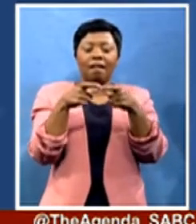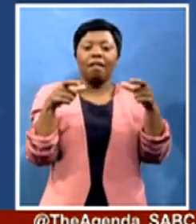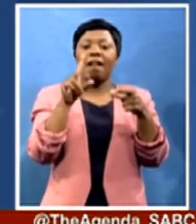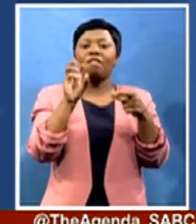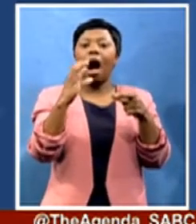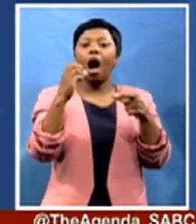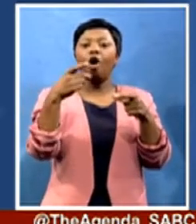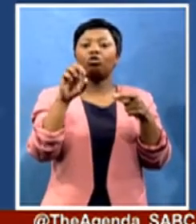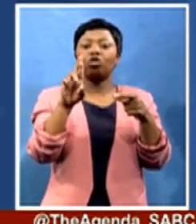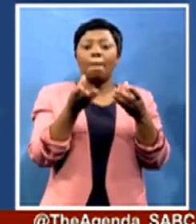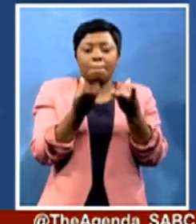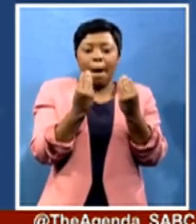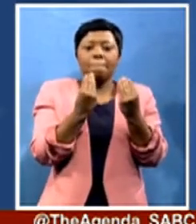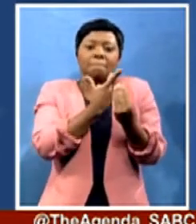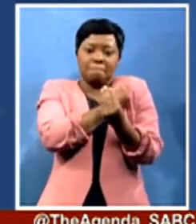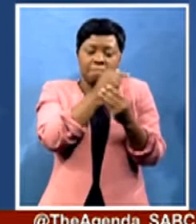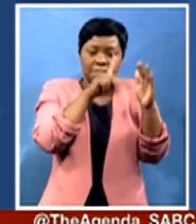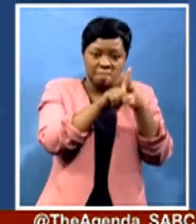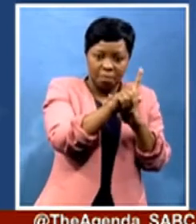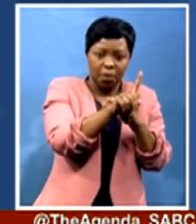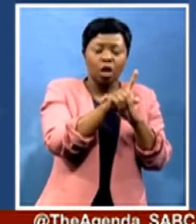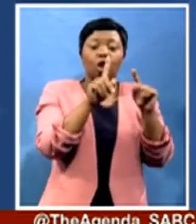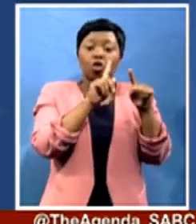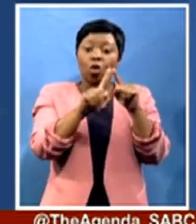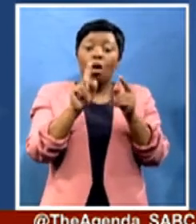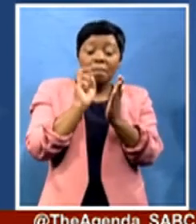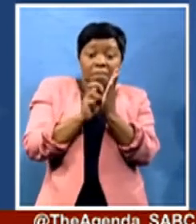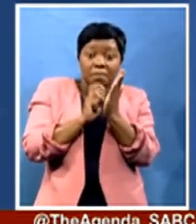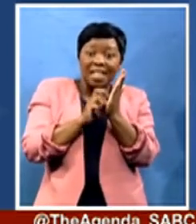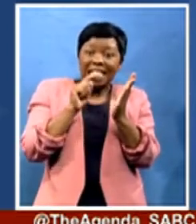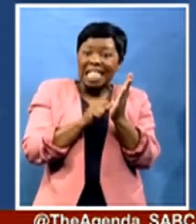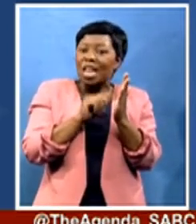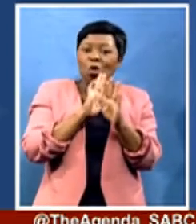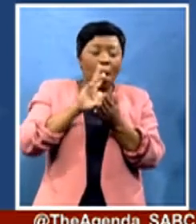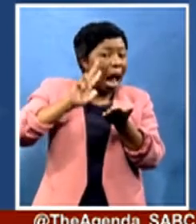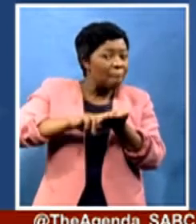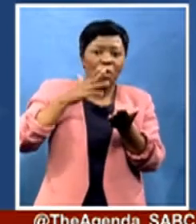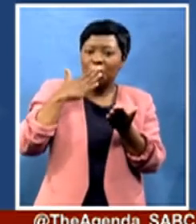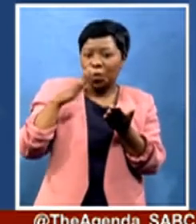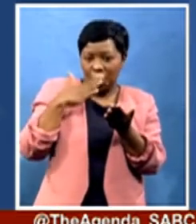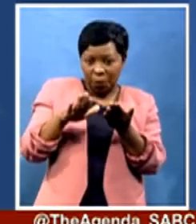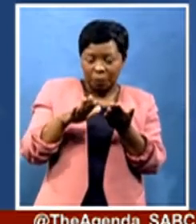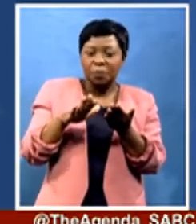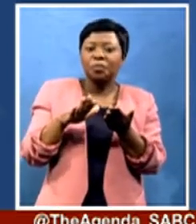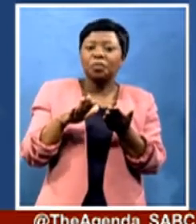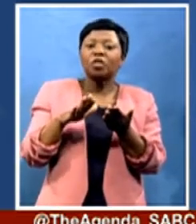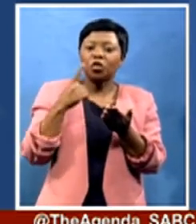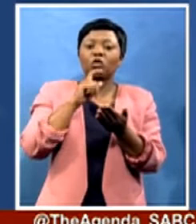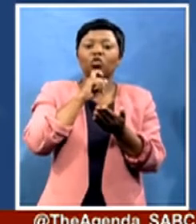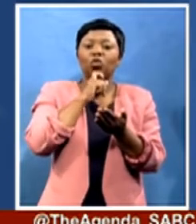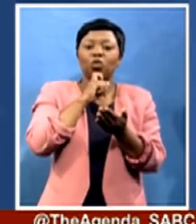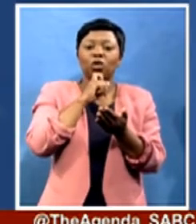yet approved the vaccine for use. With the rollout, the J&J vaccine has now been approved for